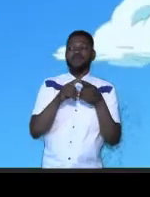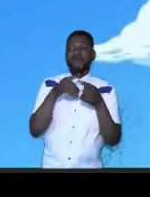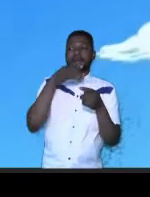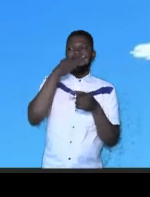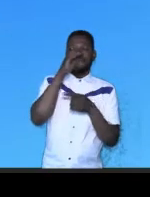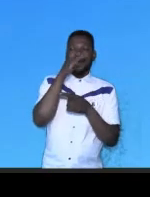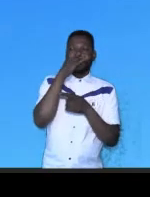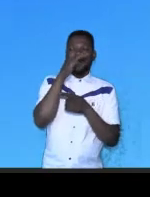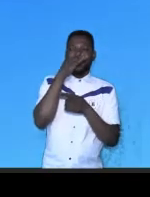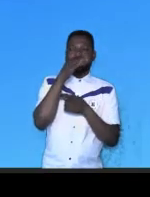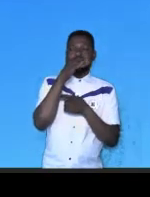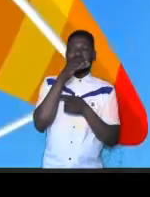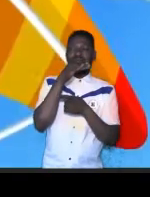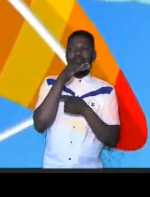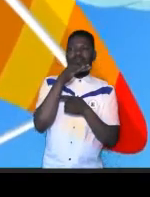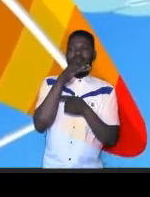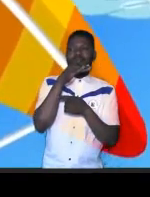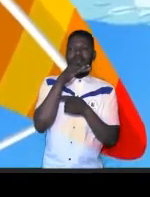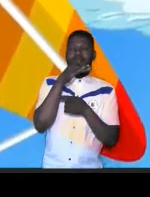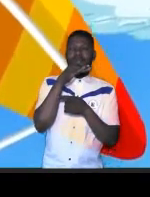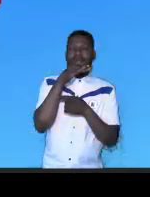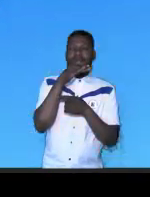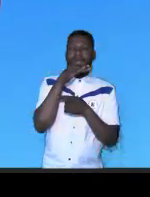Yes, even to Barcelona.